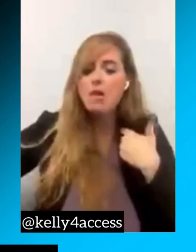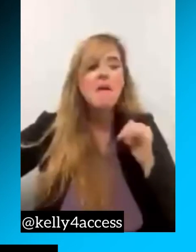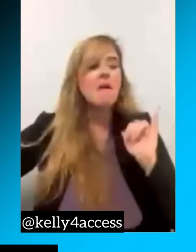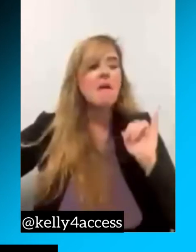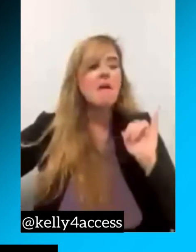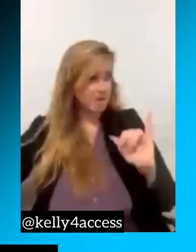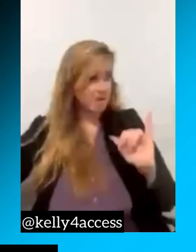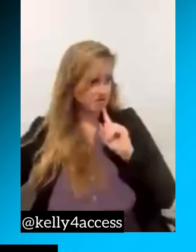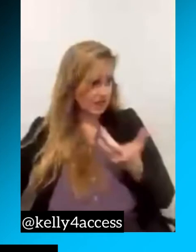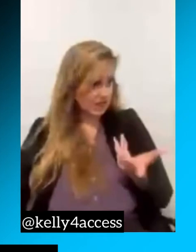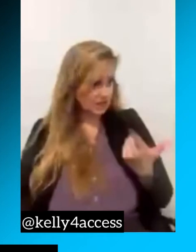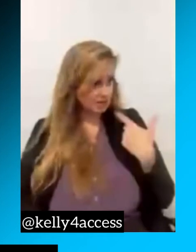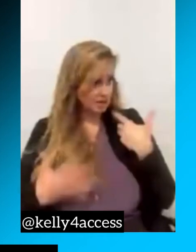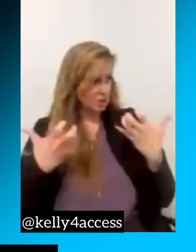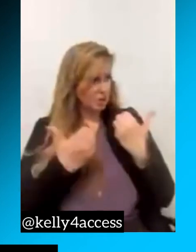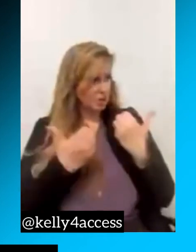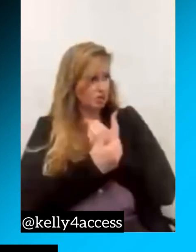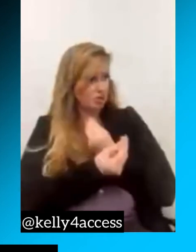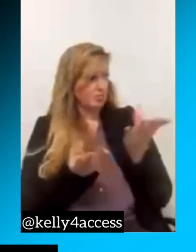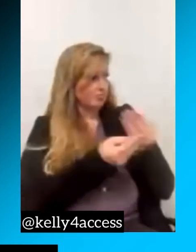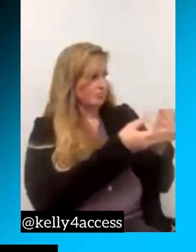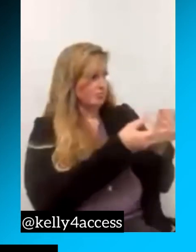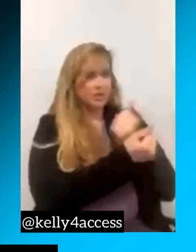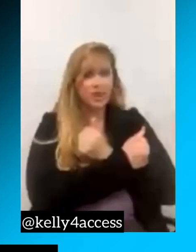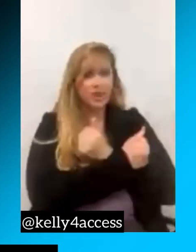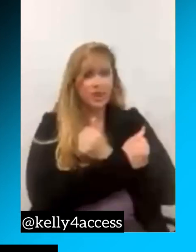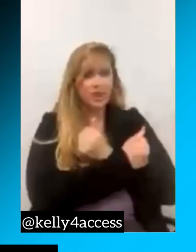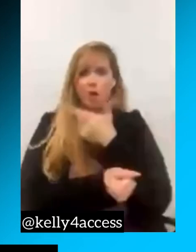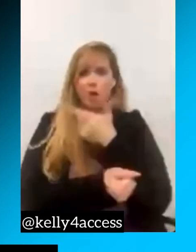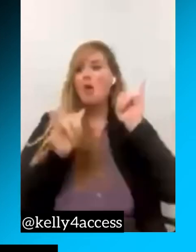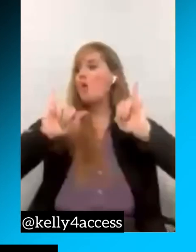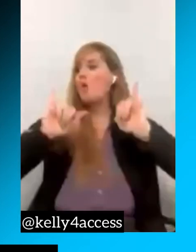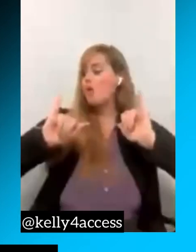what? And then I just got into it.